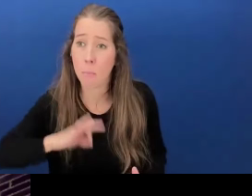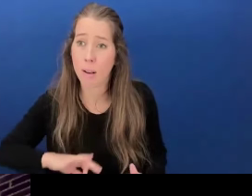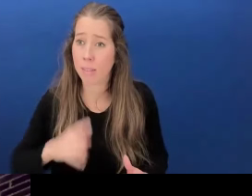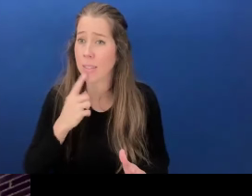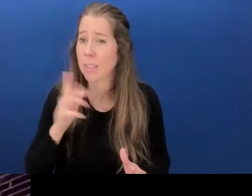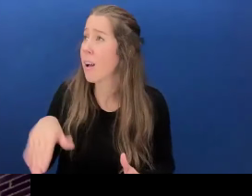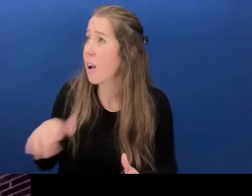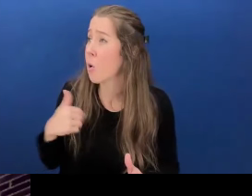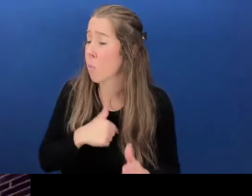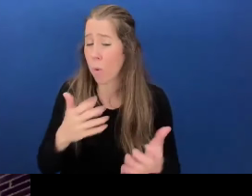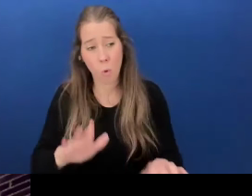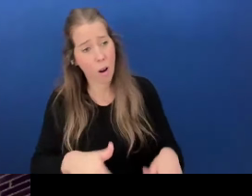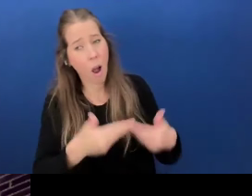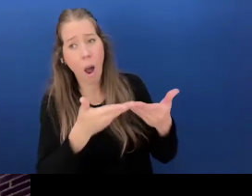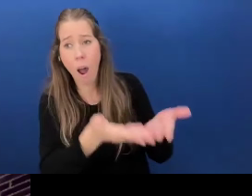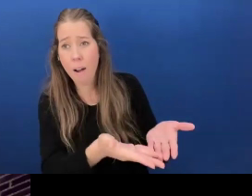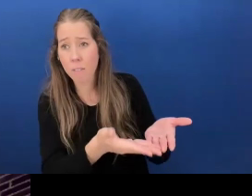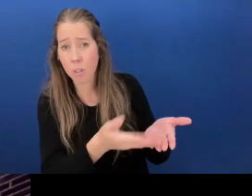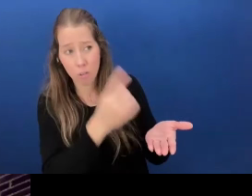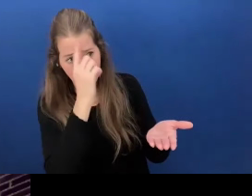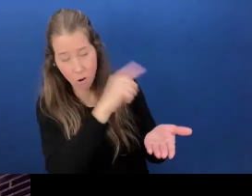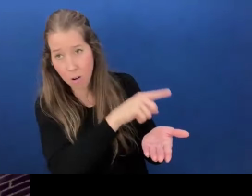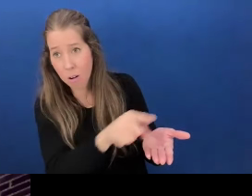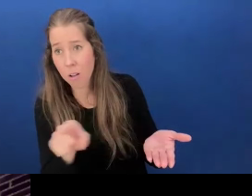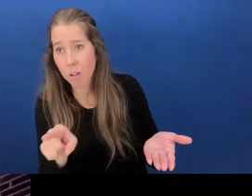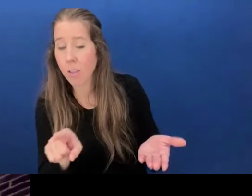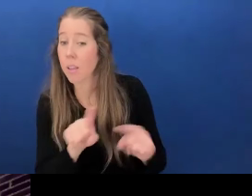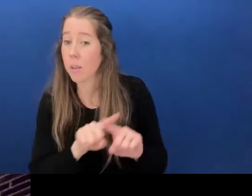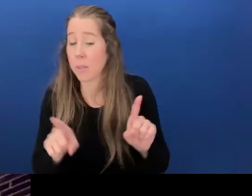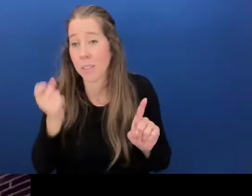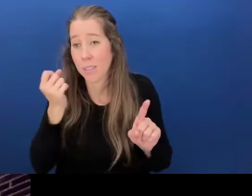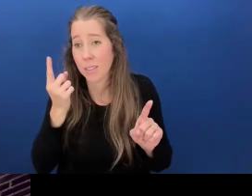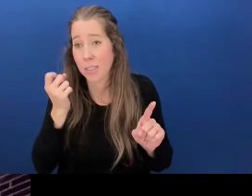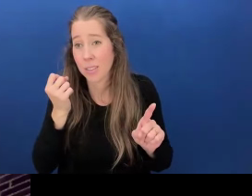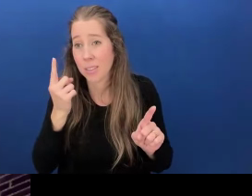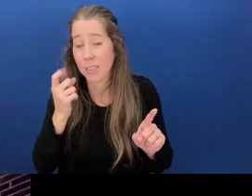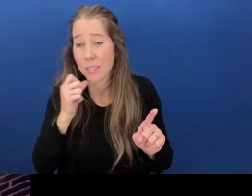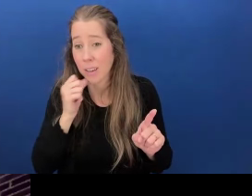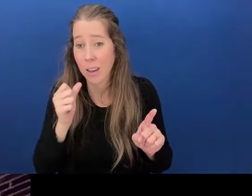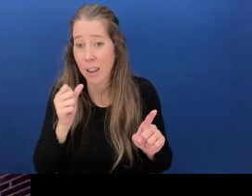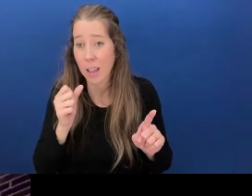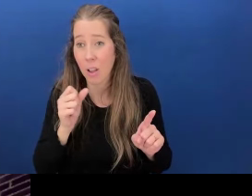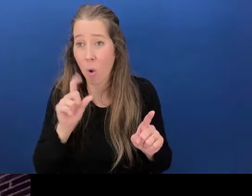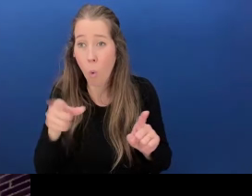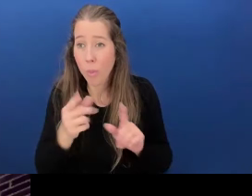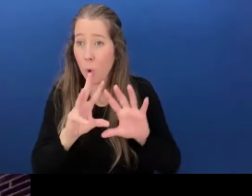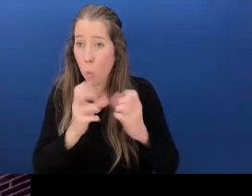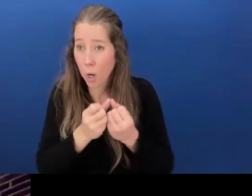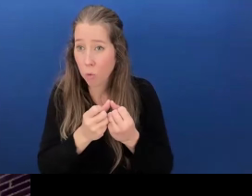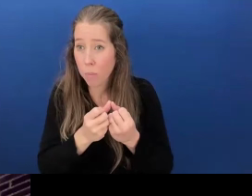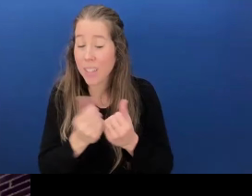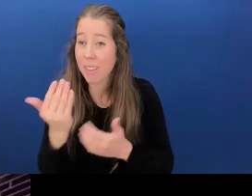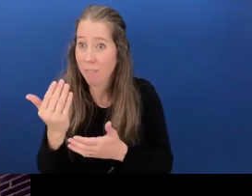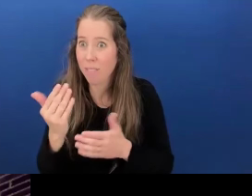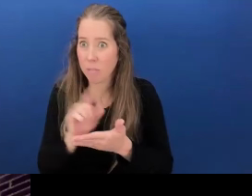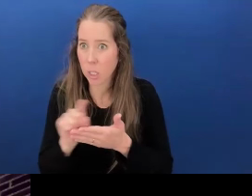love to offer this to our people. All right, but this is also not just, you know, 4 workshops you want us to bring. It's a 15-week class,